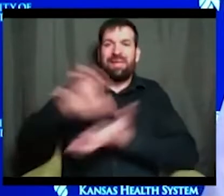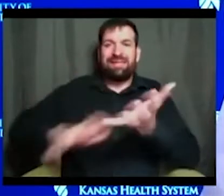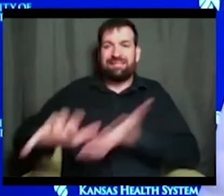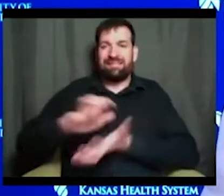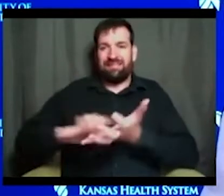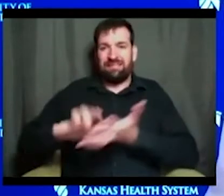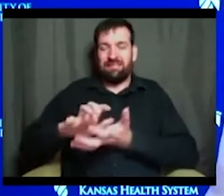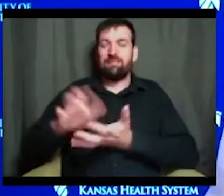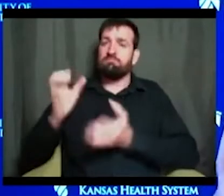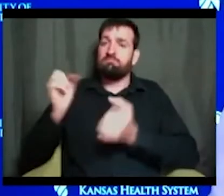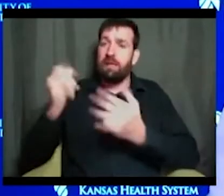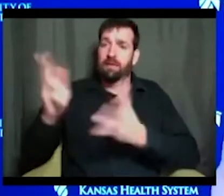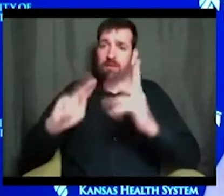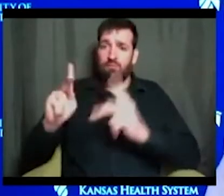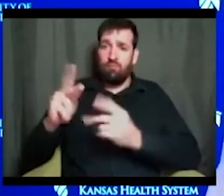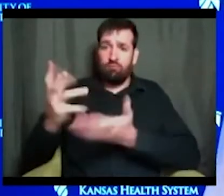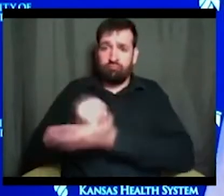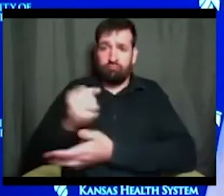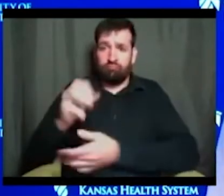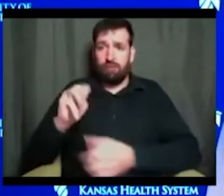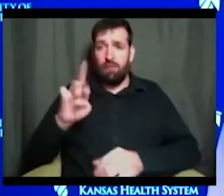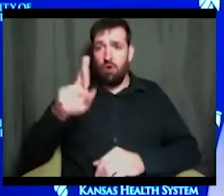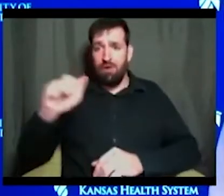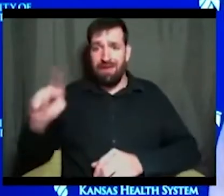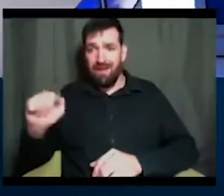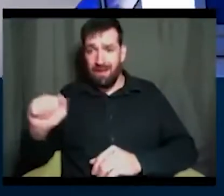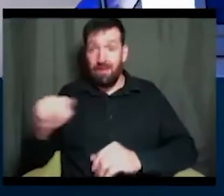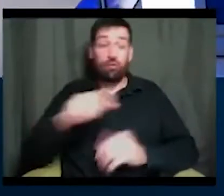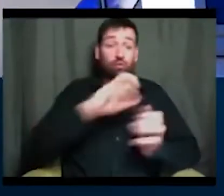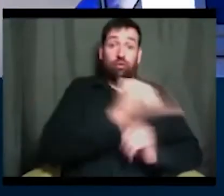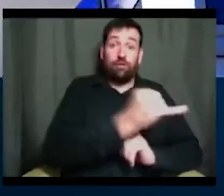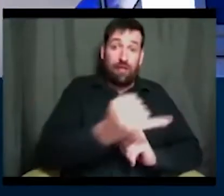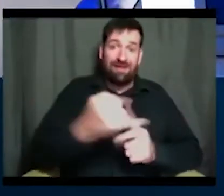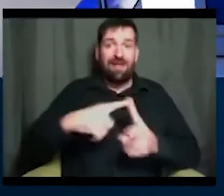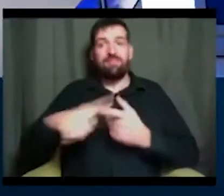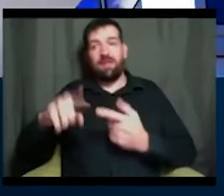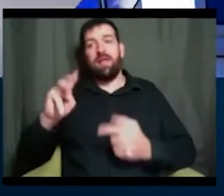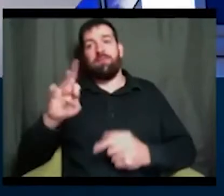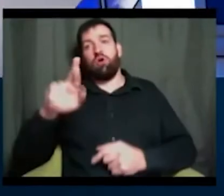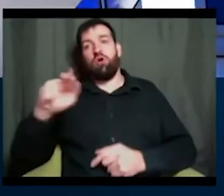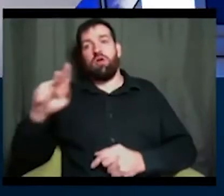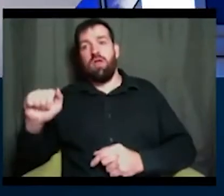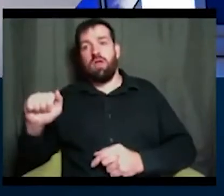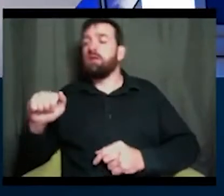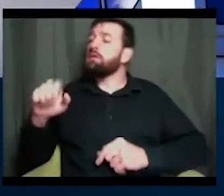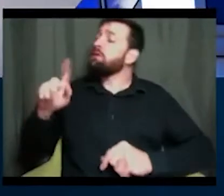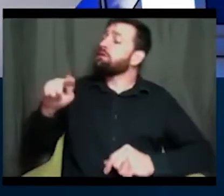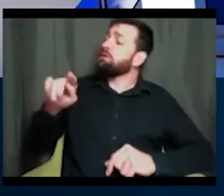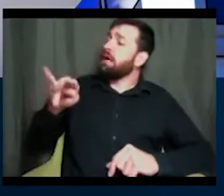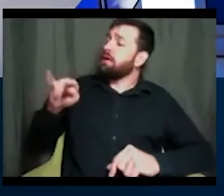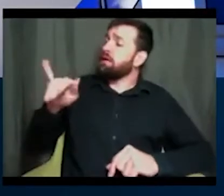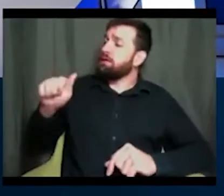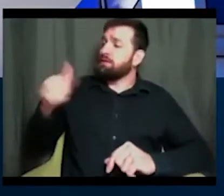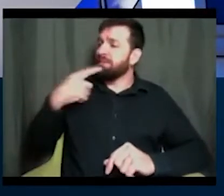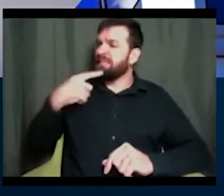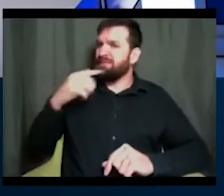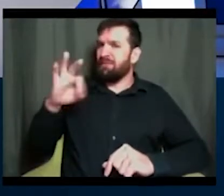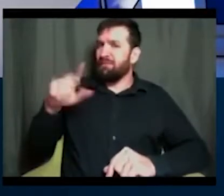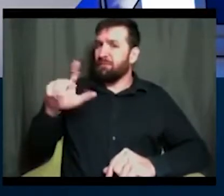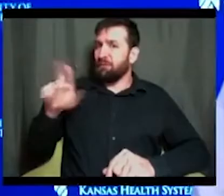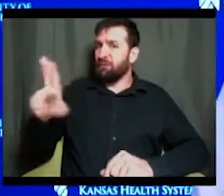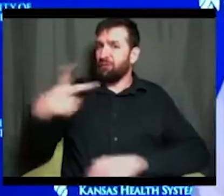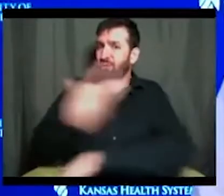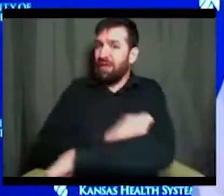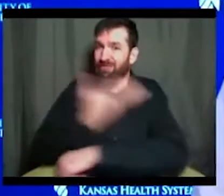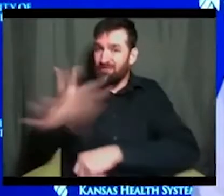mRNA platform dose after the J&J vaccine dose. And Dr. Hawkinson, Tanya says she got her flu shot on Friday also. You're a big influence. Yeah, that's